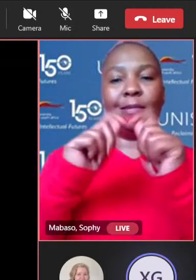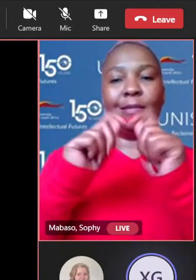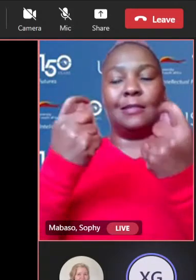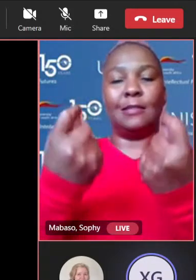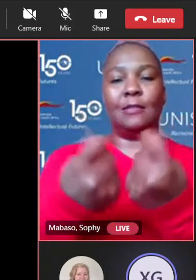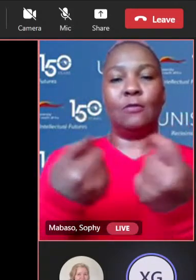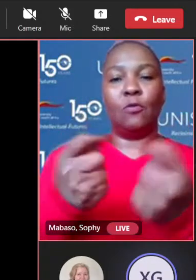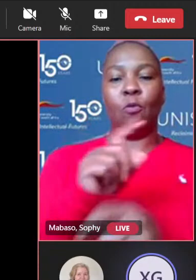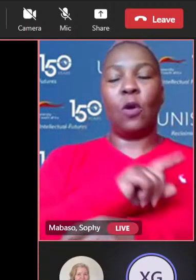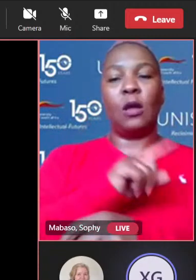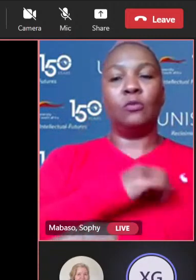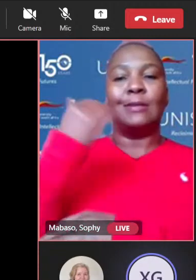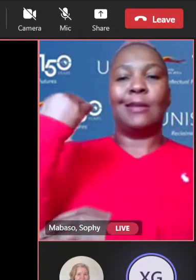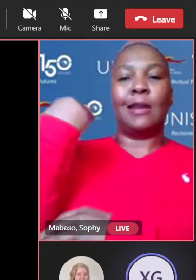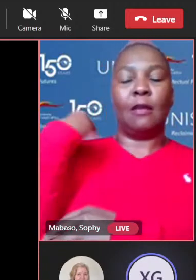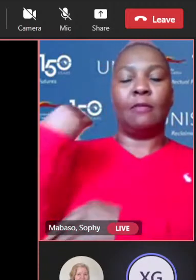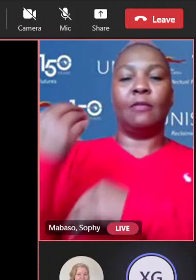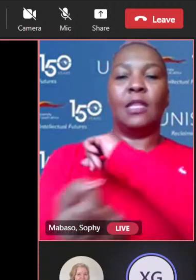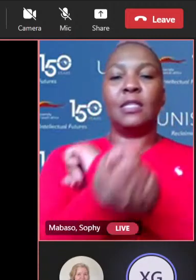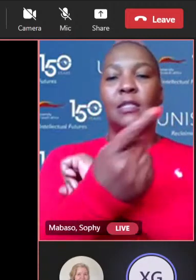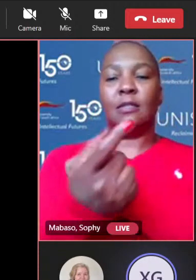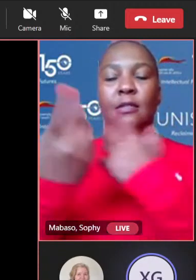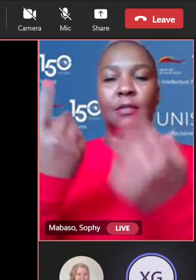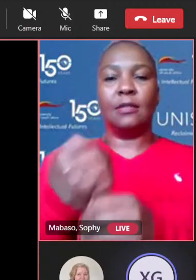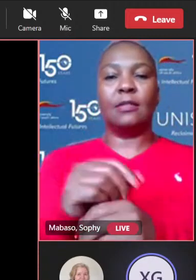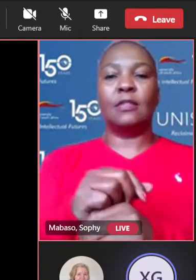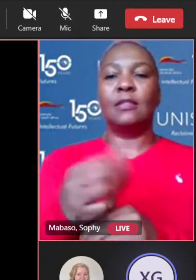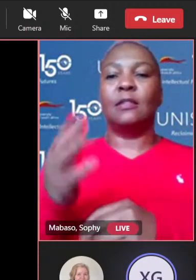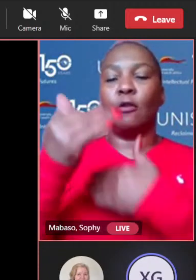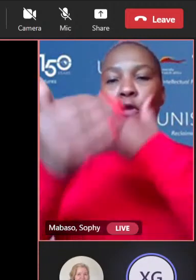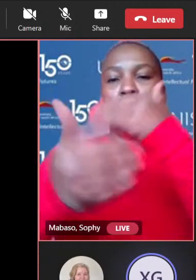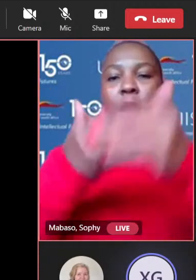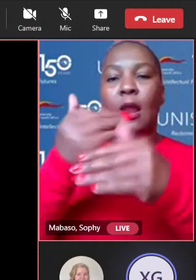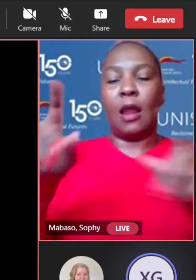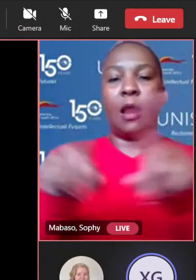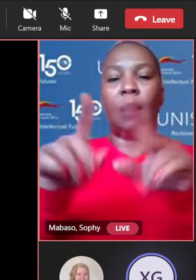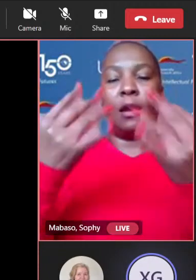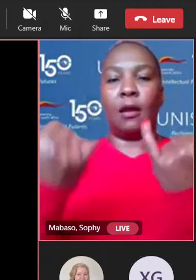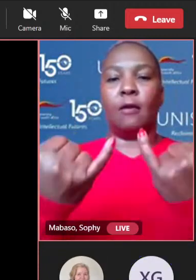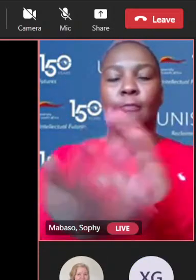a session when it is in progress, like what we're having on now.